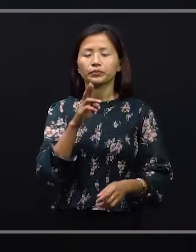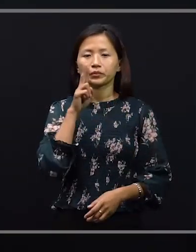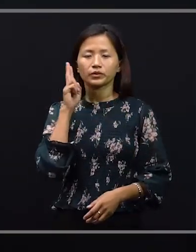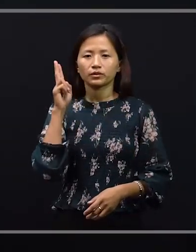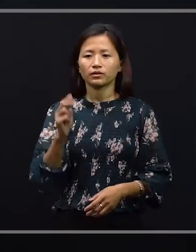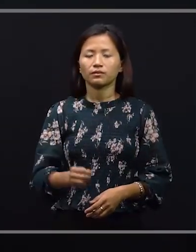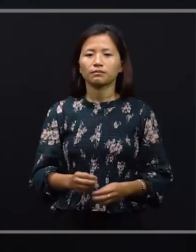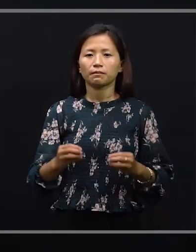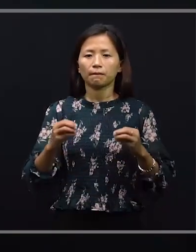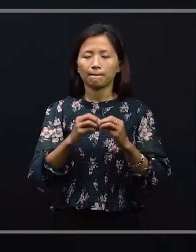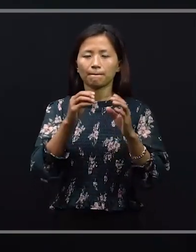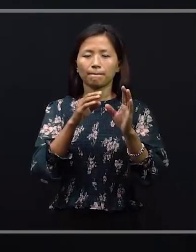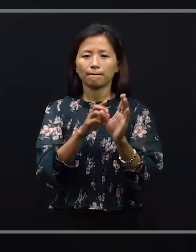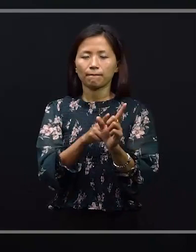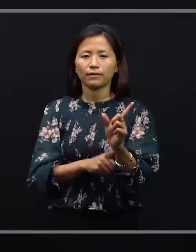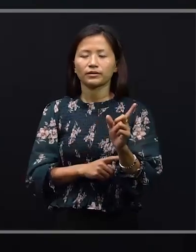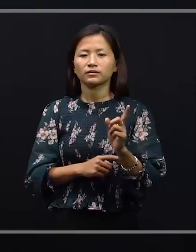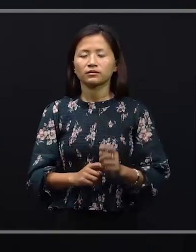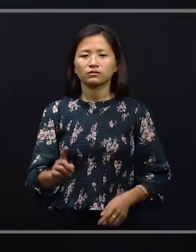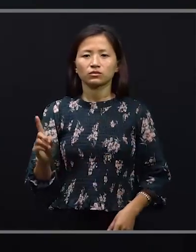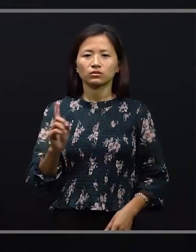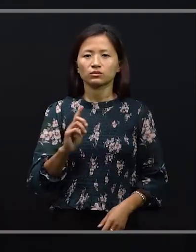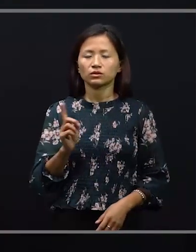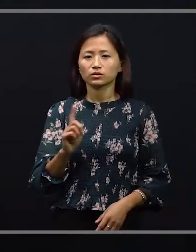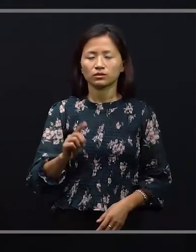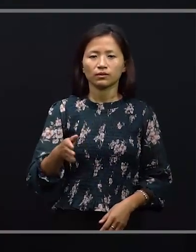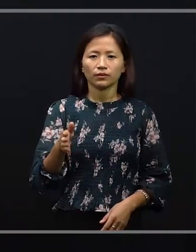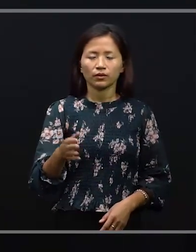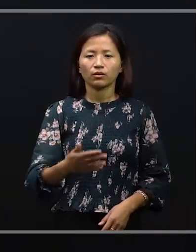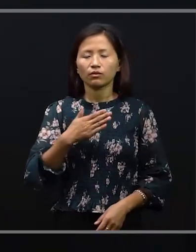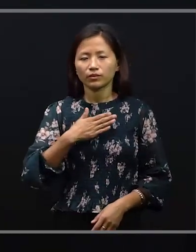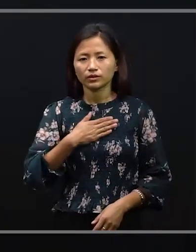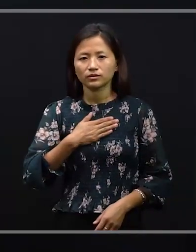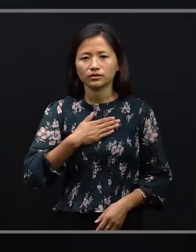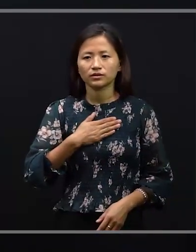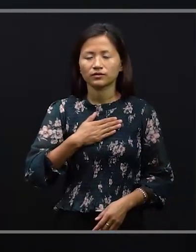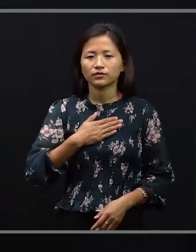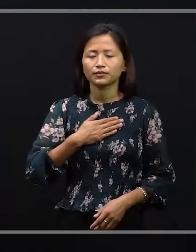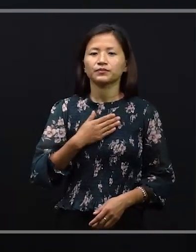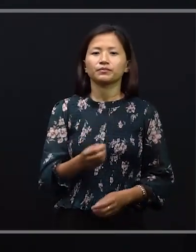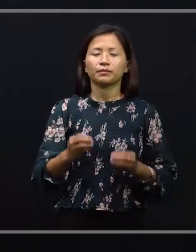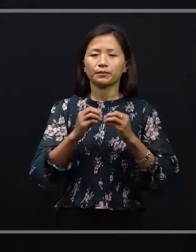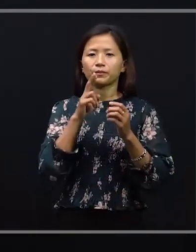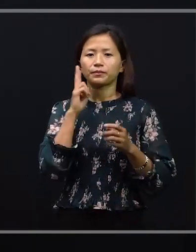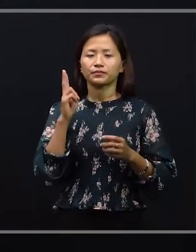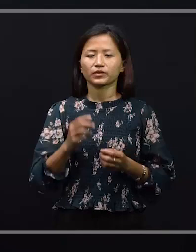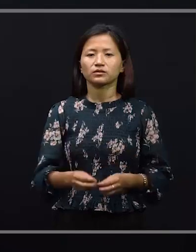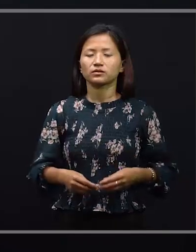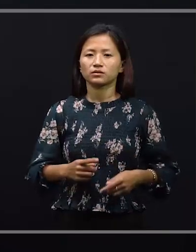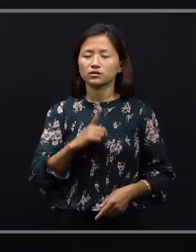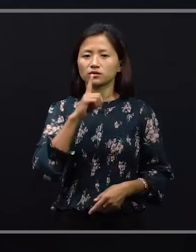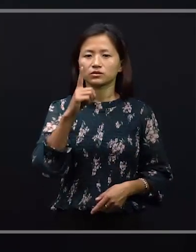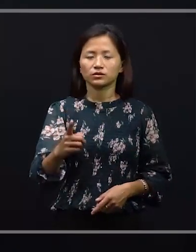obeying, okay, by not obeying the Britishers. So this was introduced by Gandhiji.